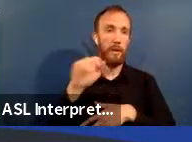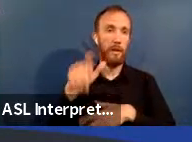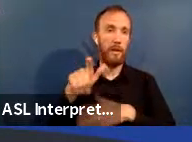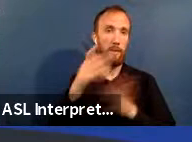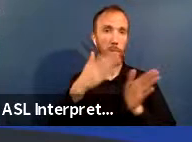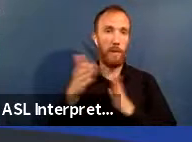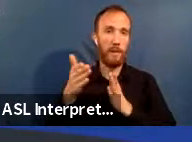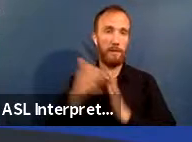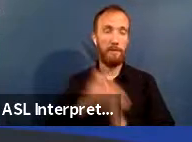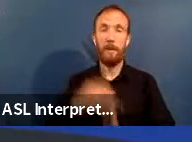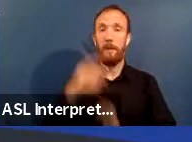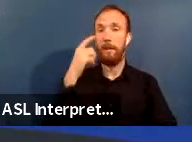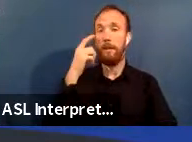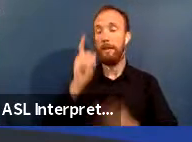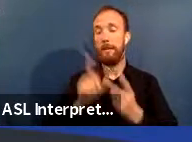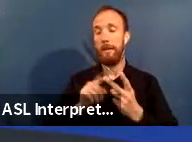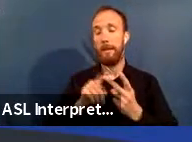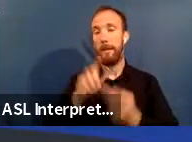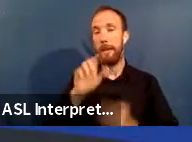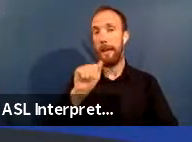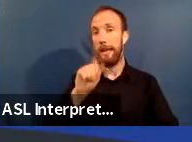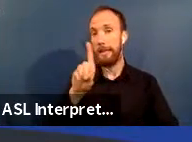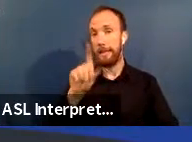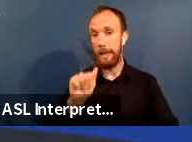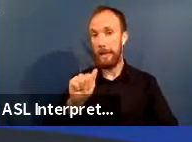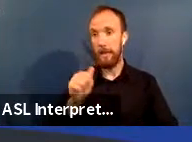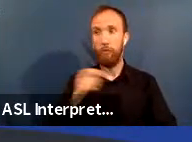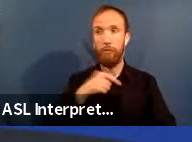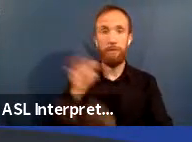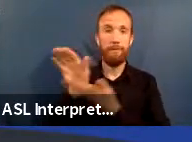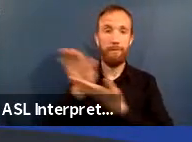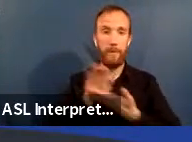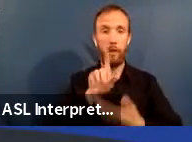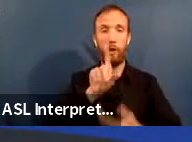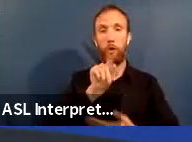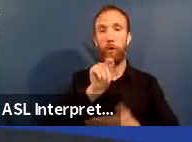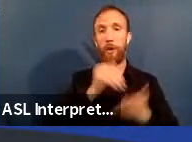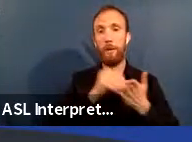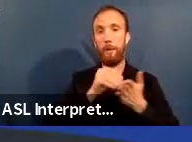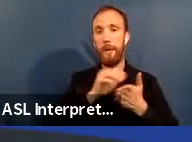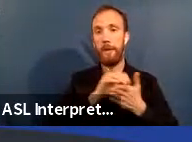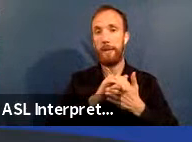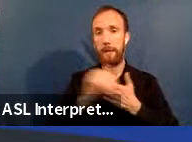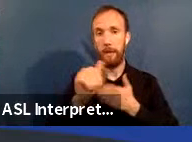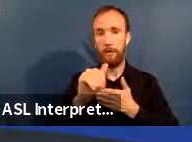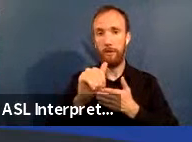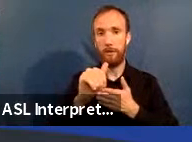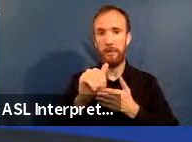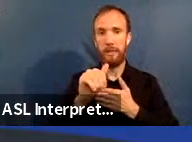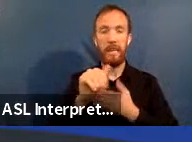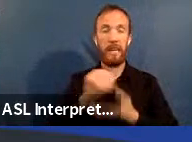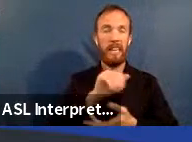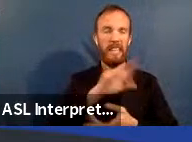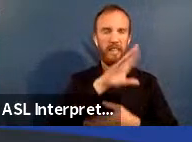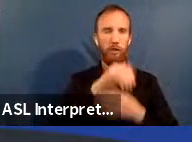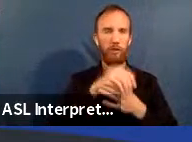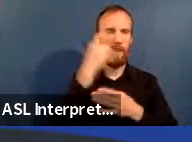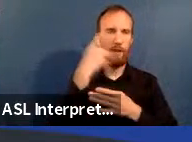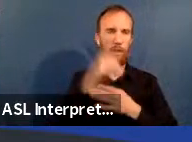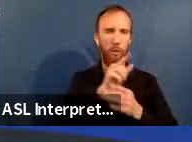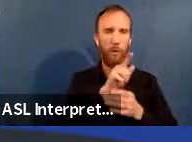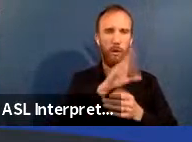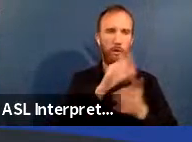ADA, we are slated $20 million to be assigned as part of the district's $100 million 5-year commitment